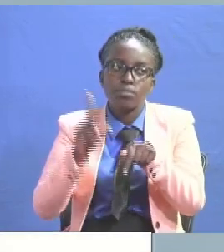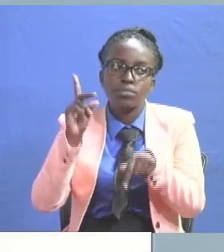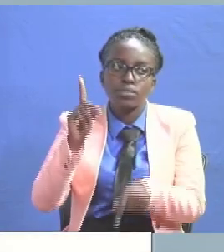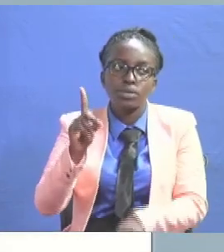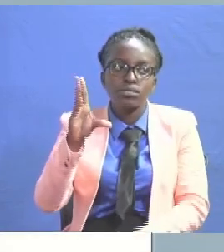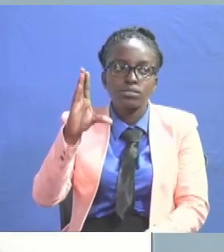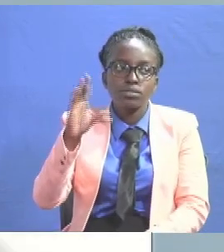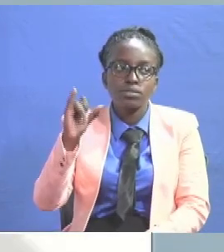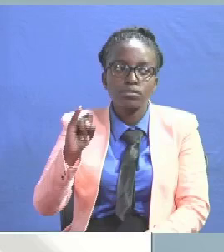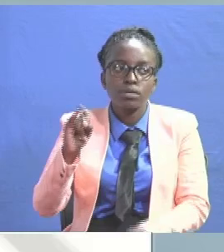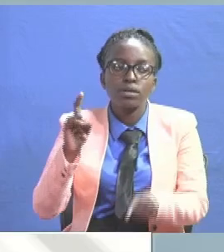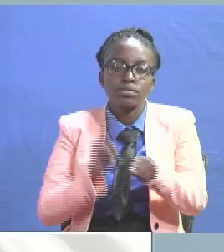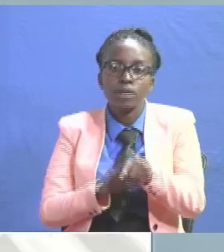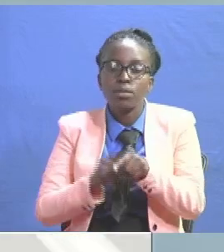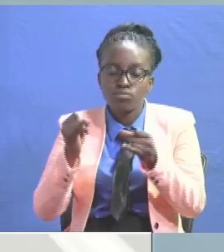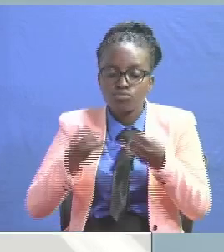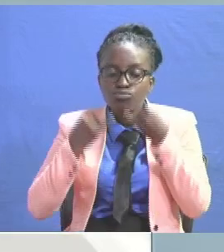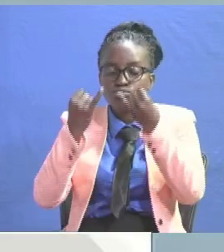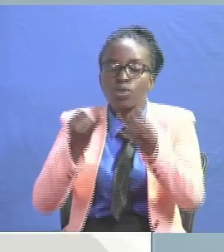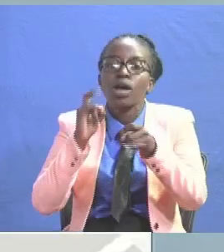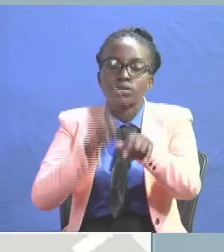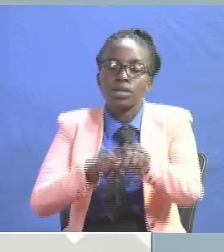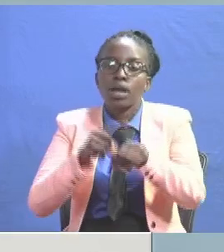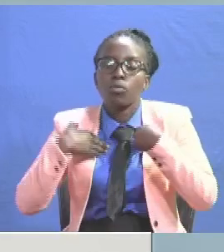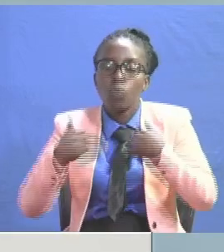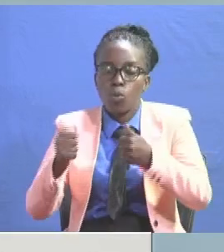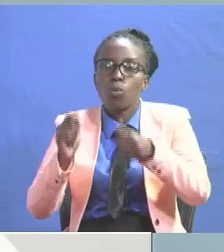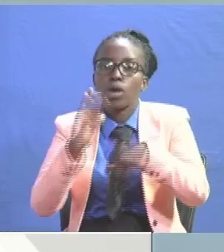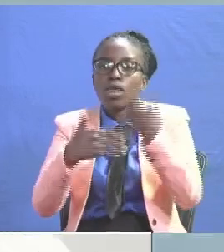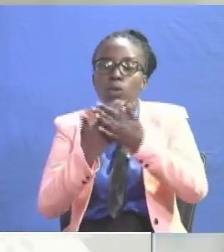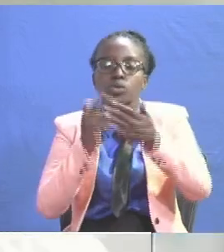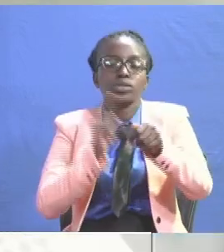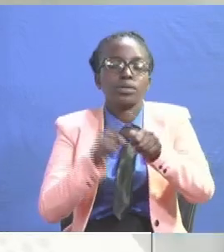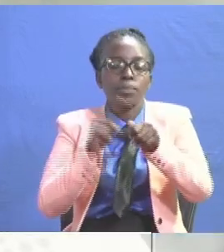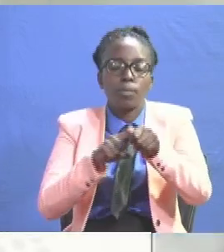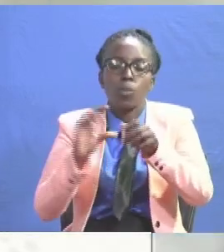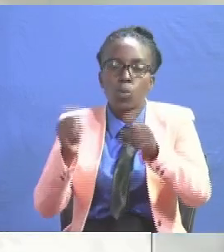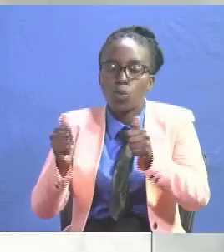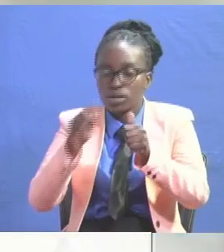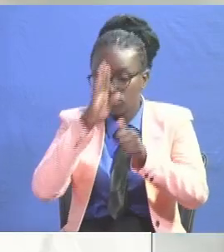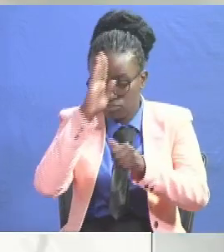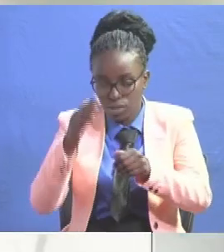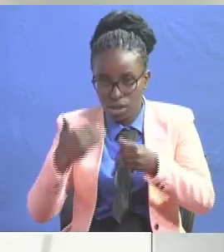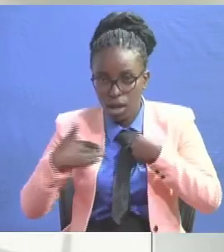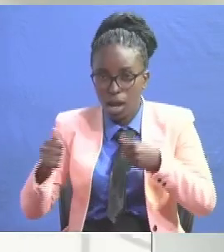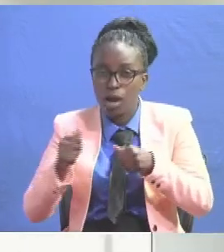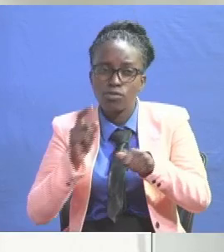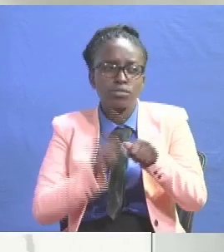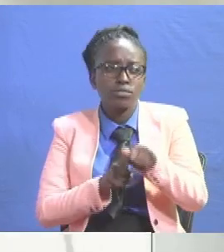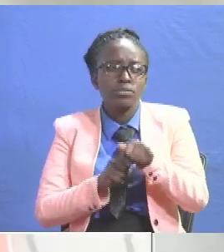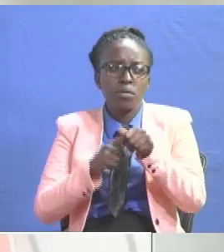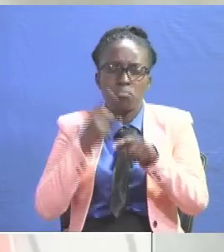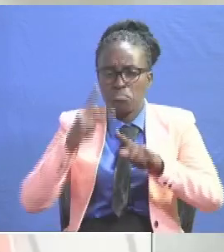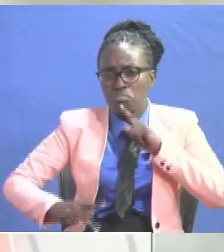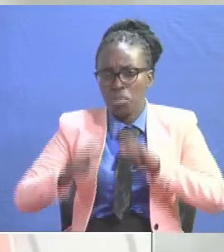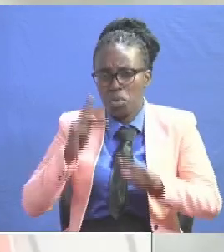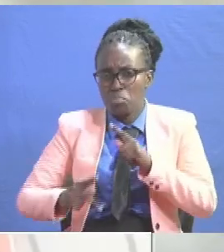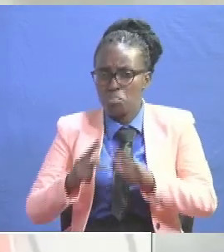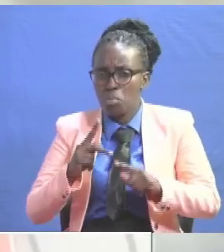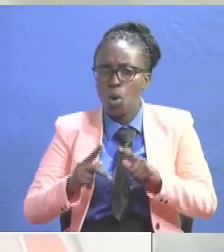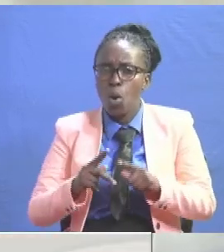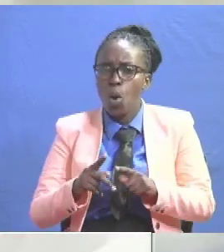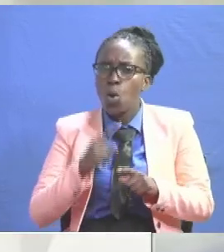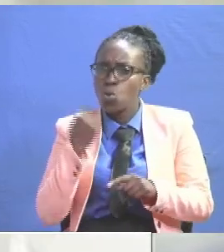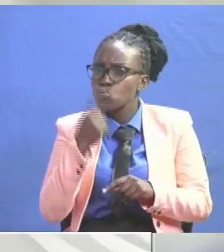shed light on the allegations he made on Sunday, where he claimed that there were people who tried to poison him in